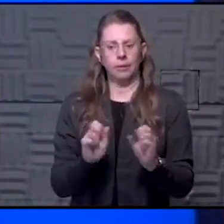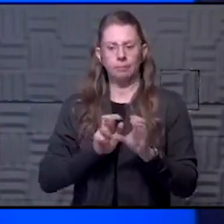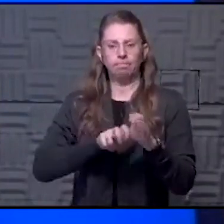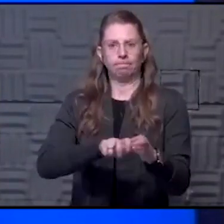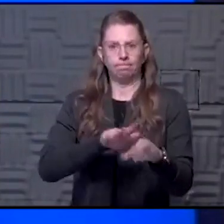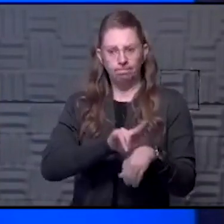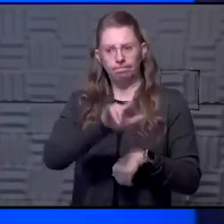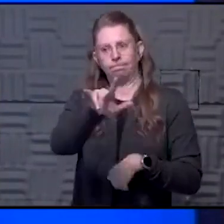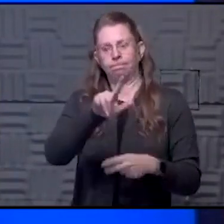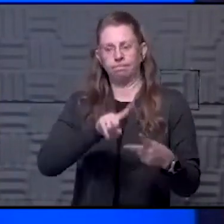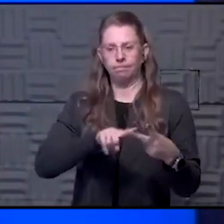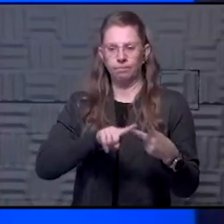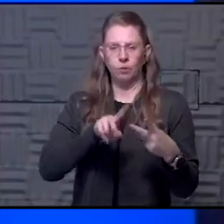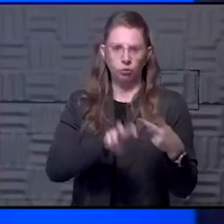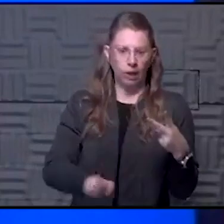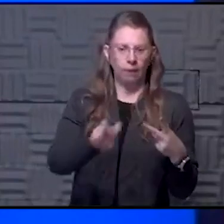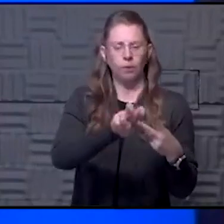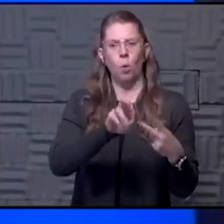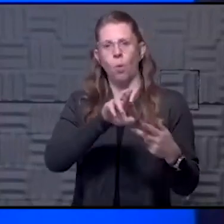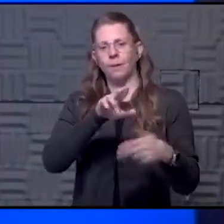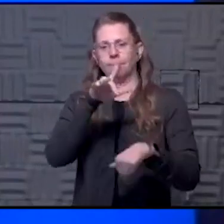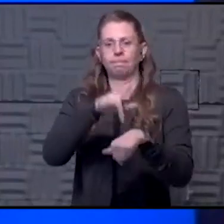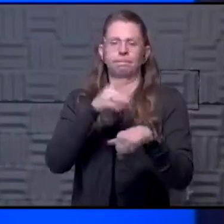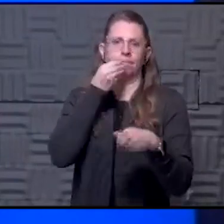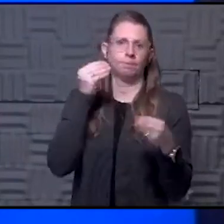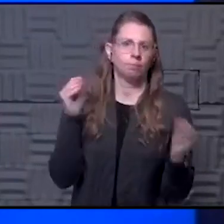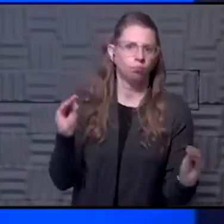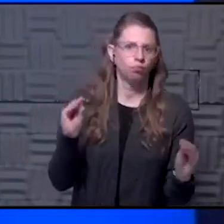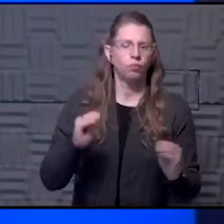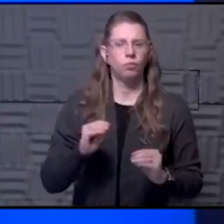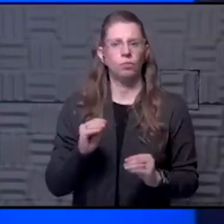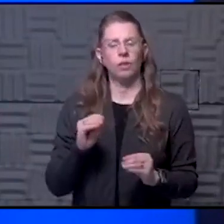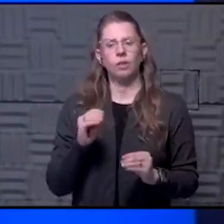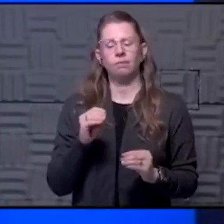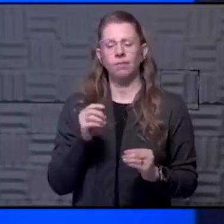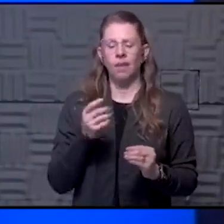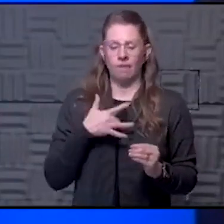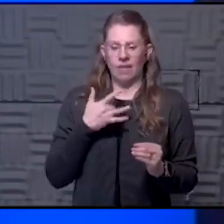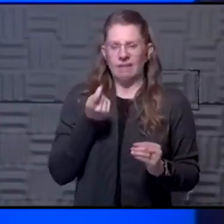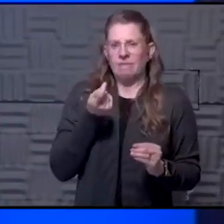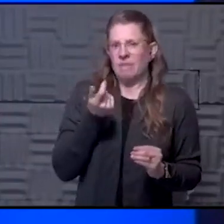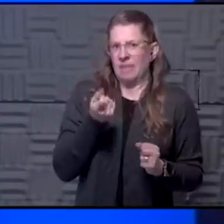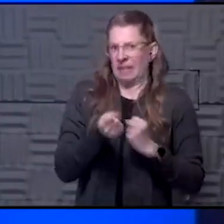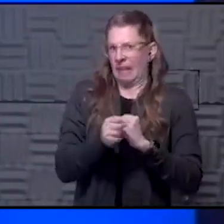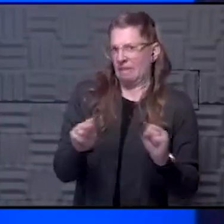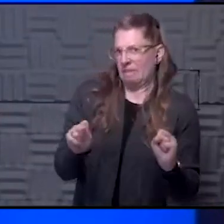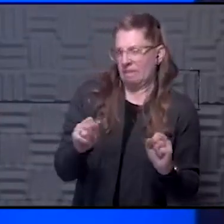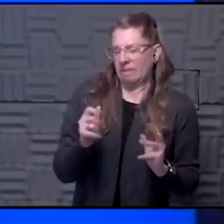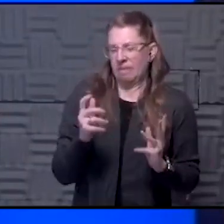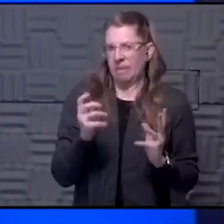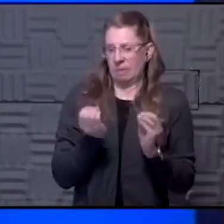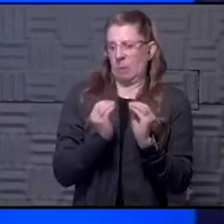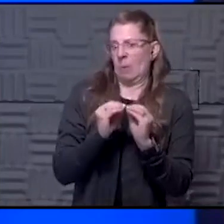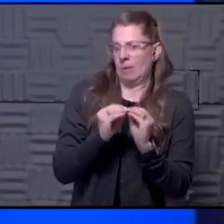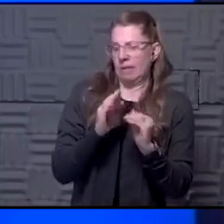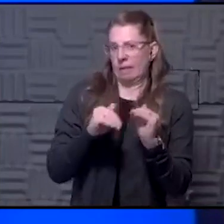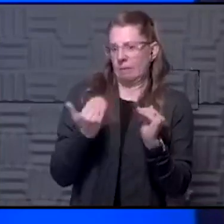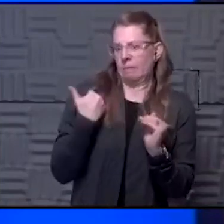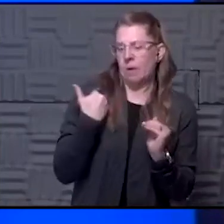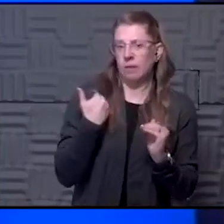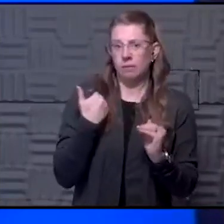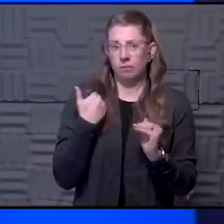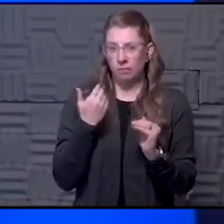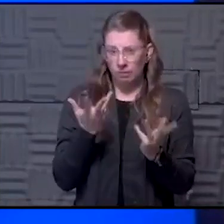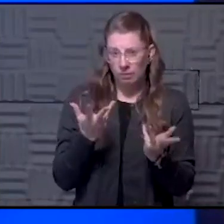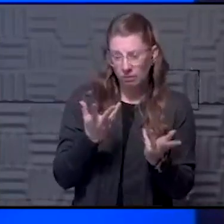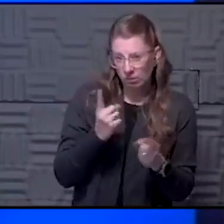It feels a little safer to go out to the grocery store. It just feels a little safer. What do you guys think? Is that right? Is it just a